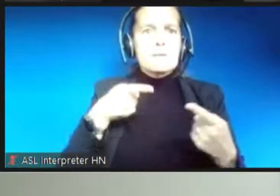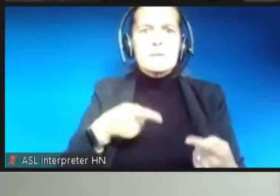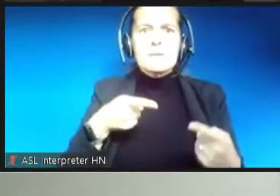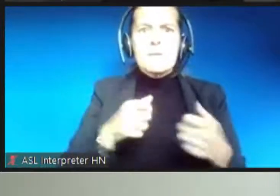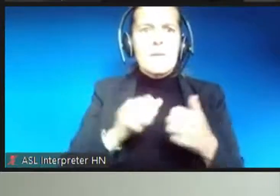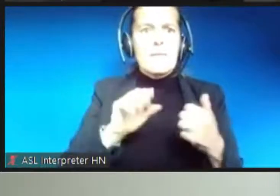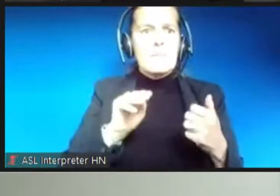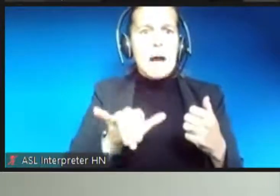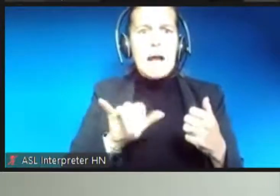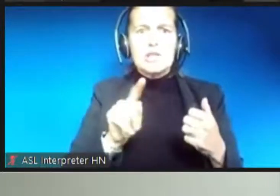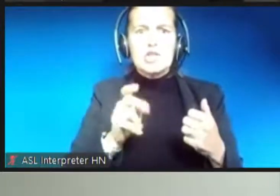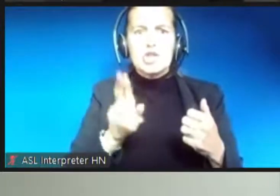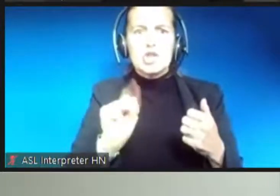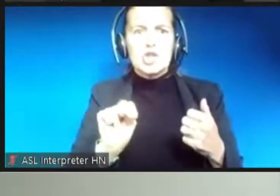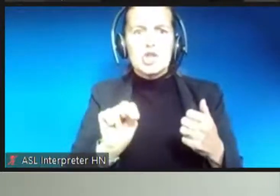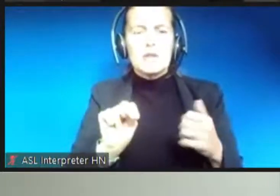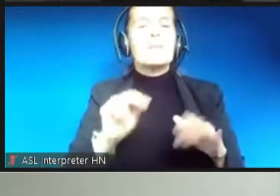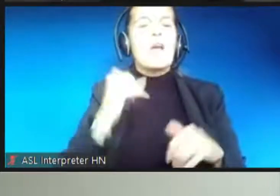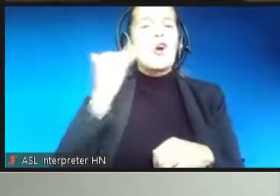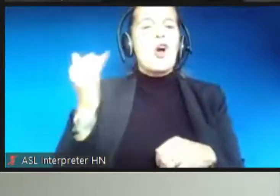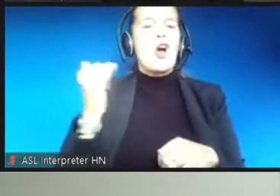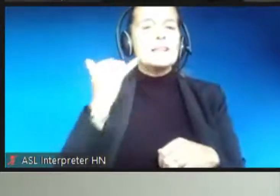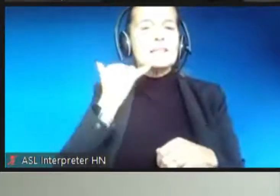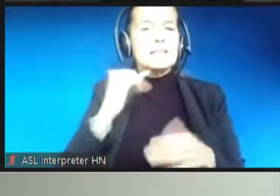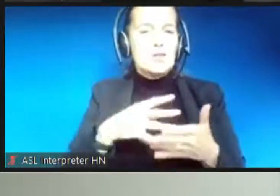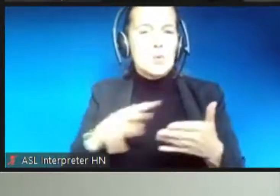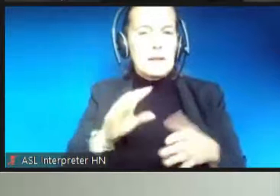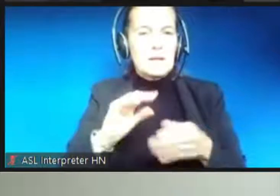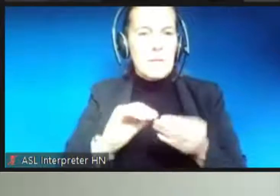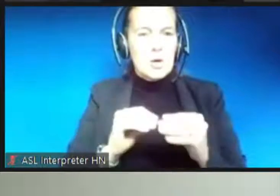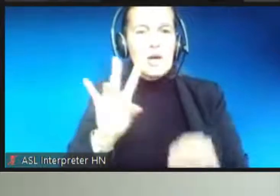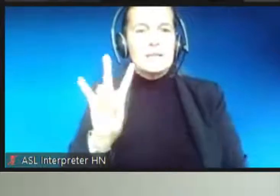call the county scheduling number at